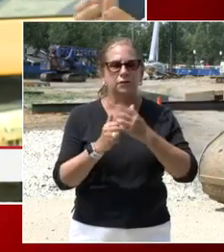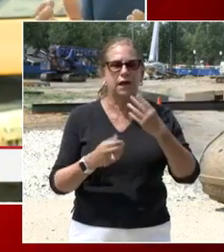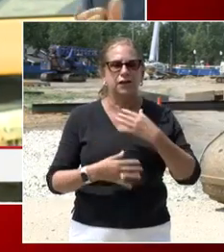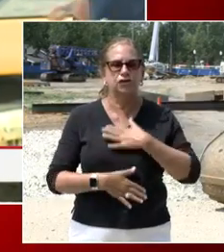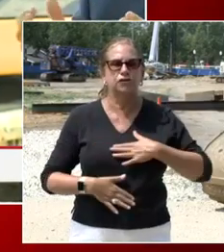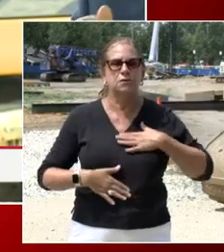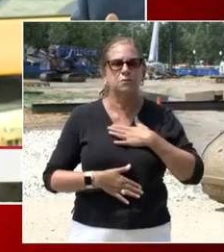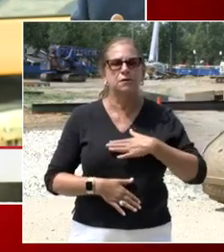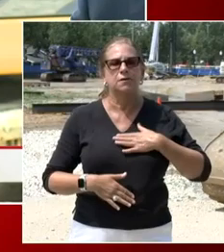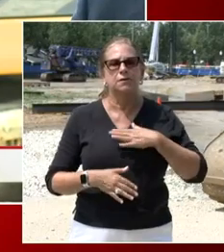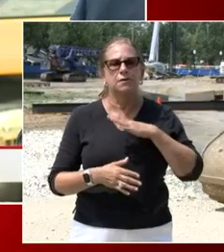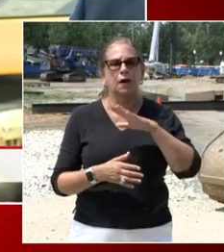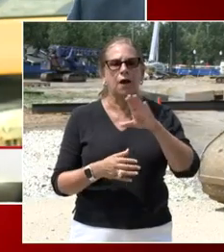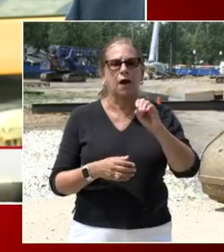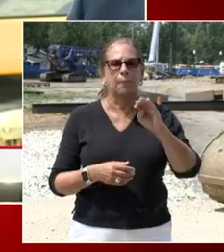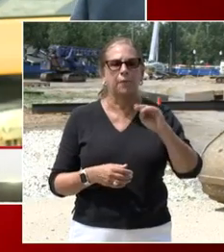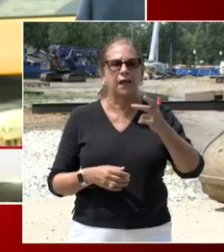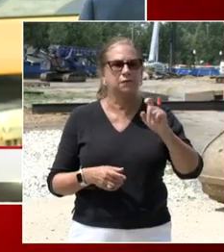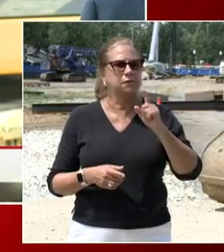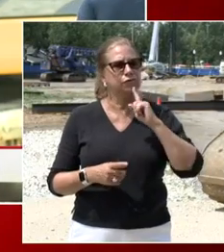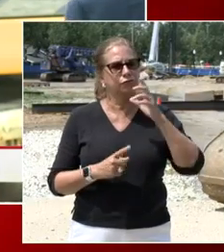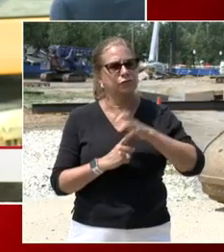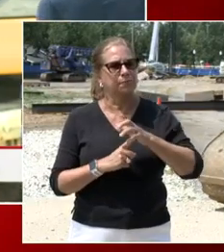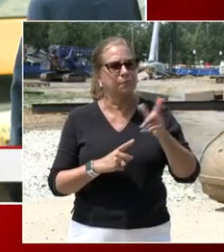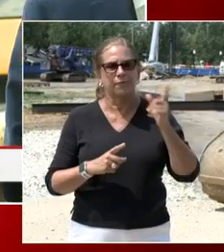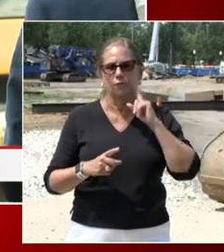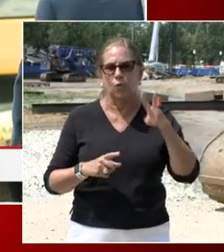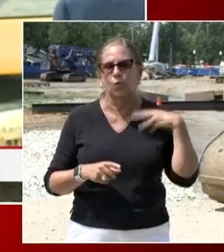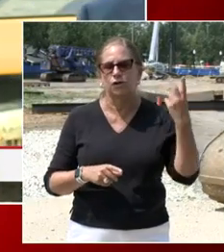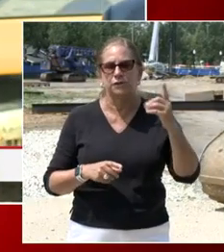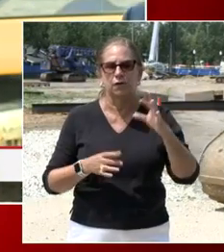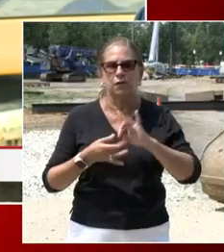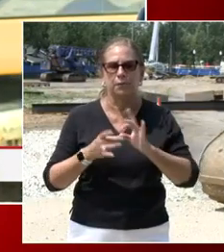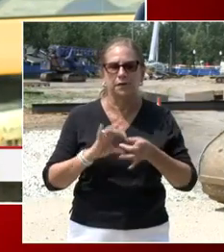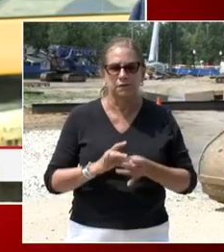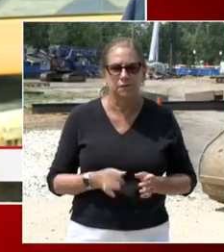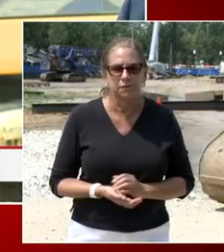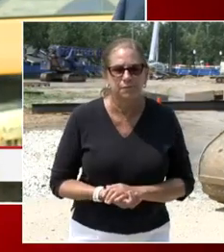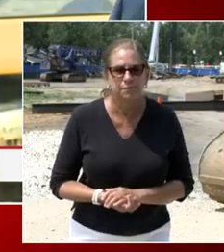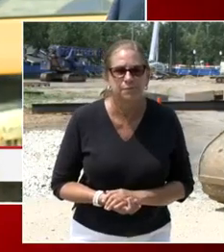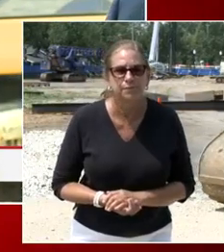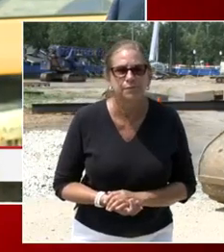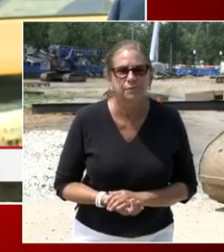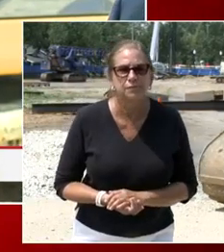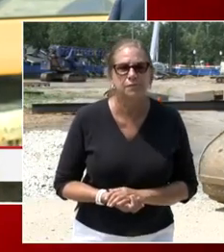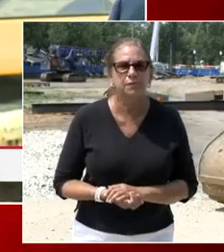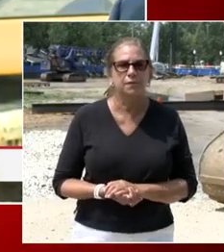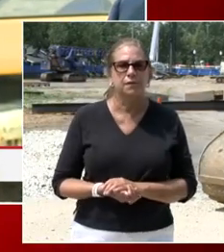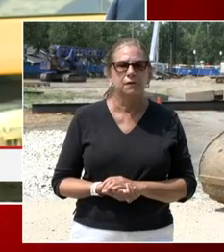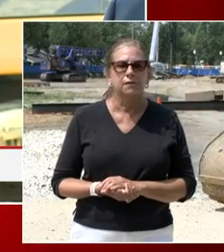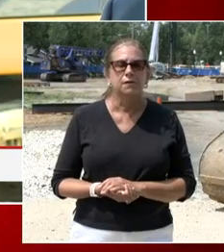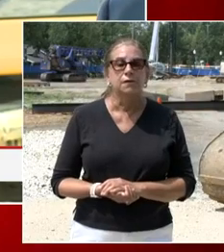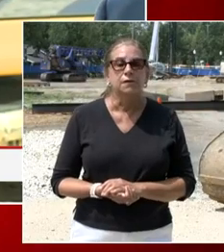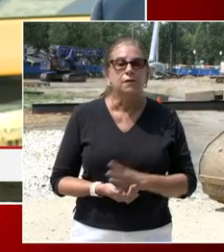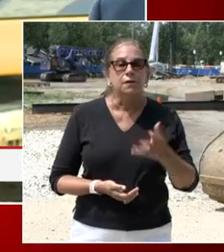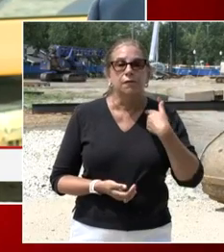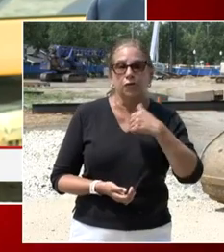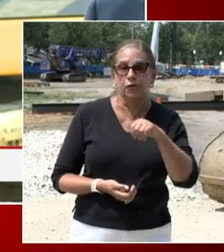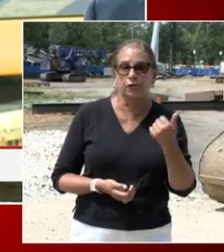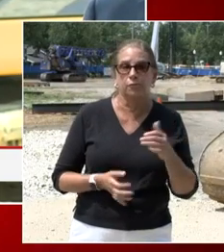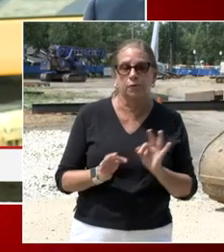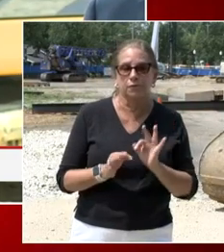So St. Elizabeth's is winning. Then the next thing we did, which was really important, was we actually